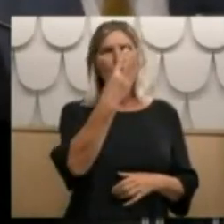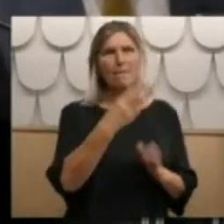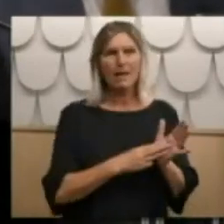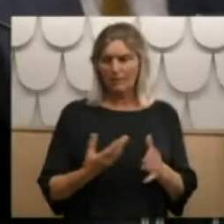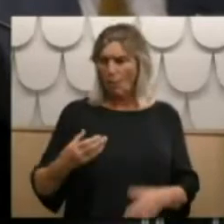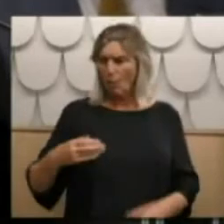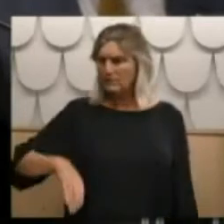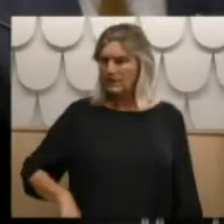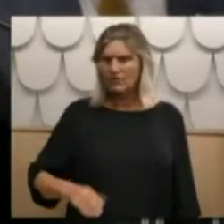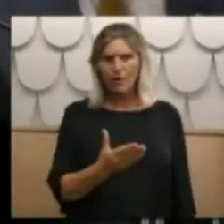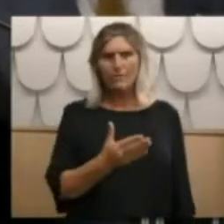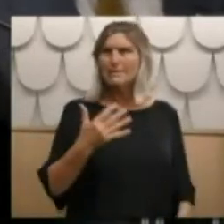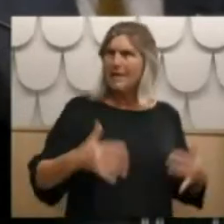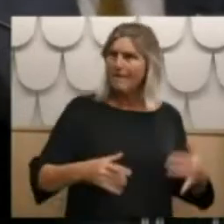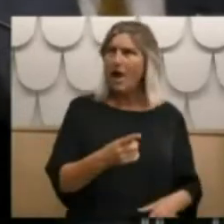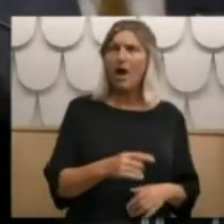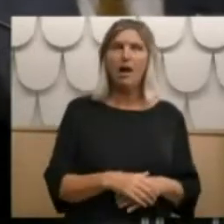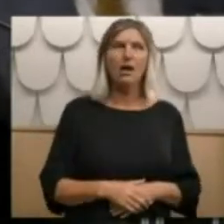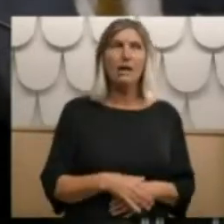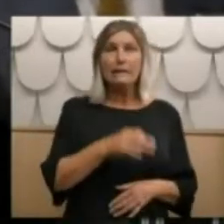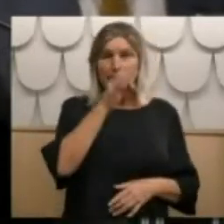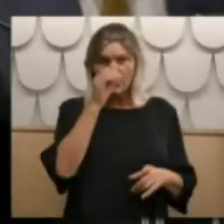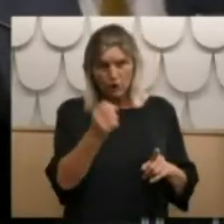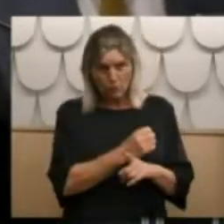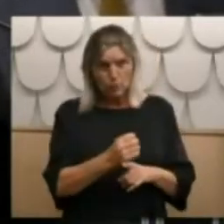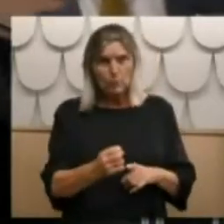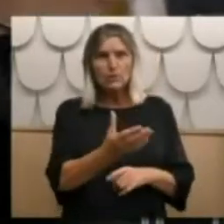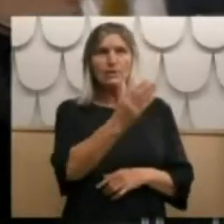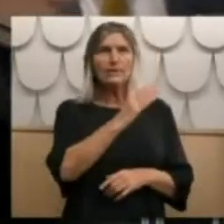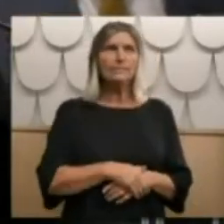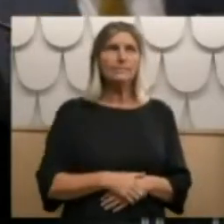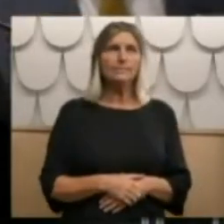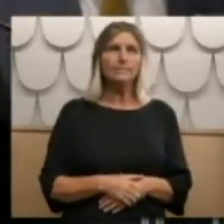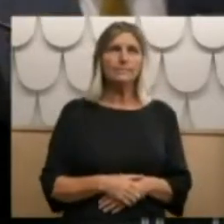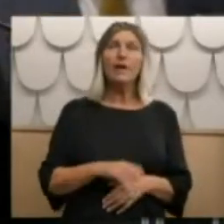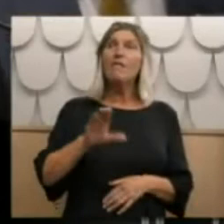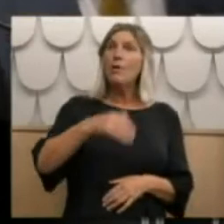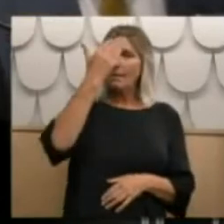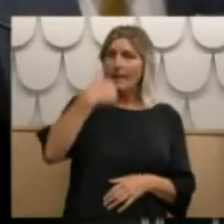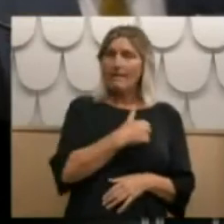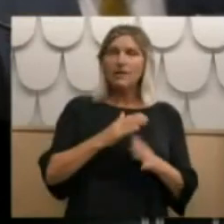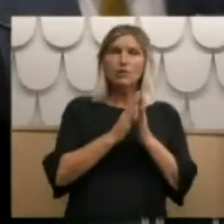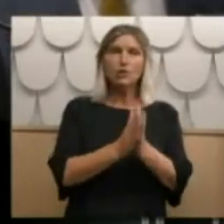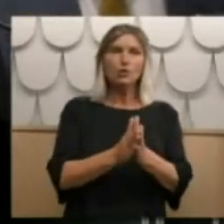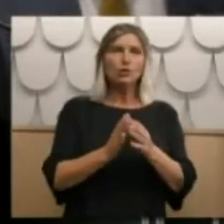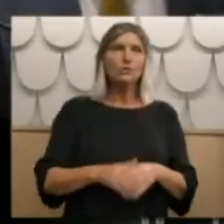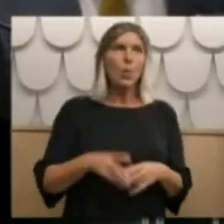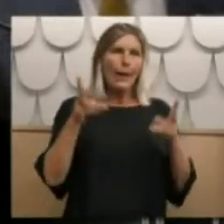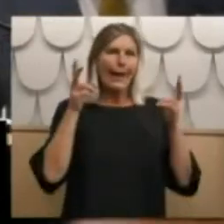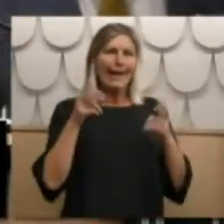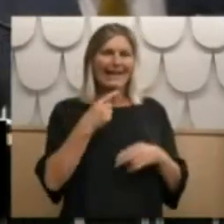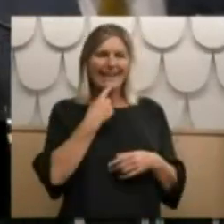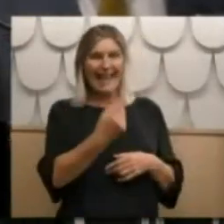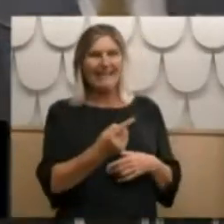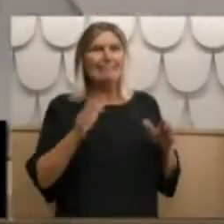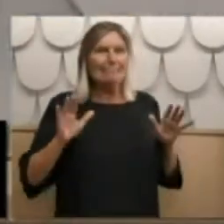compensation for what he suffered, which was a sexual abuse in the Catholic Church. Well, we can't hear too much evidence from the bar,